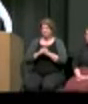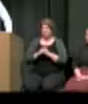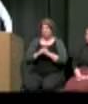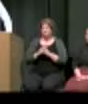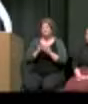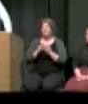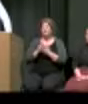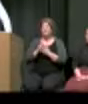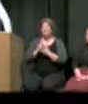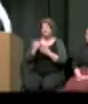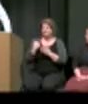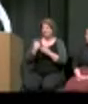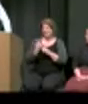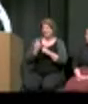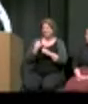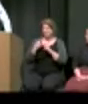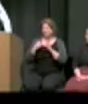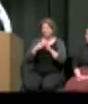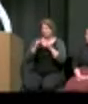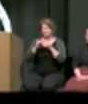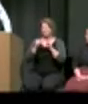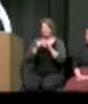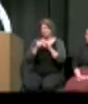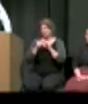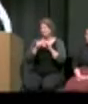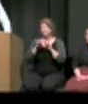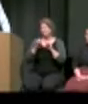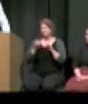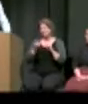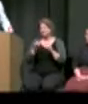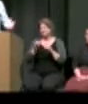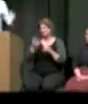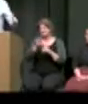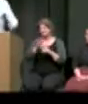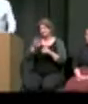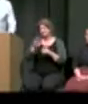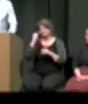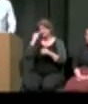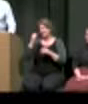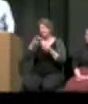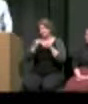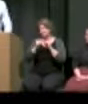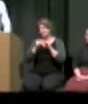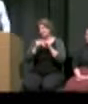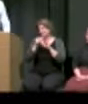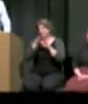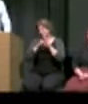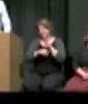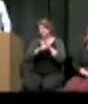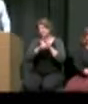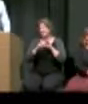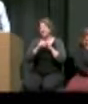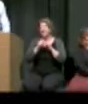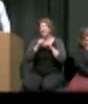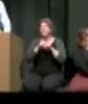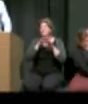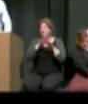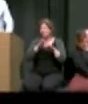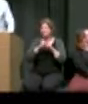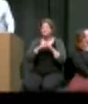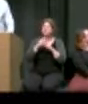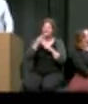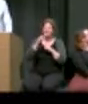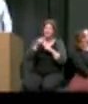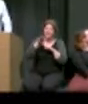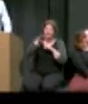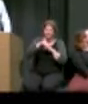All right, I showed this figure last year as well. This is just a rendering, but to kind of get an idea of kind of how the mountains, the